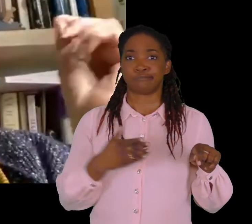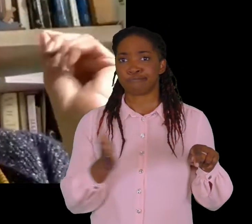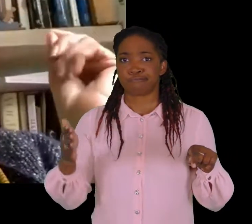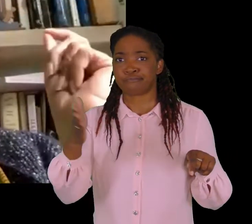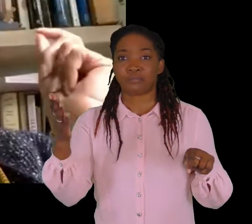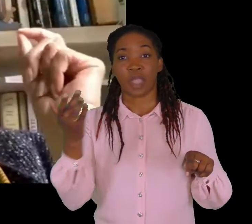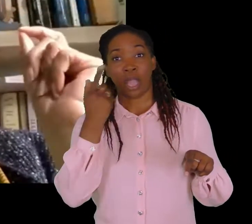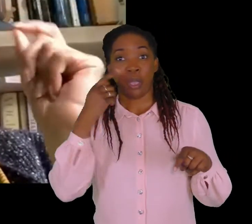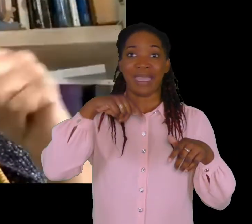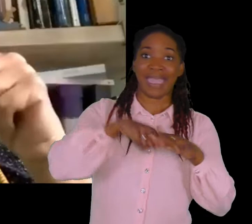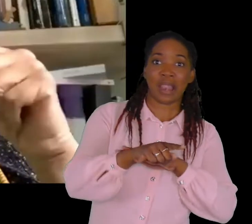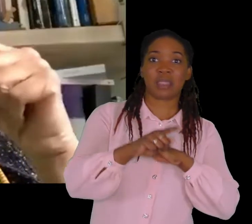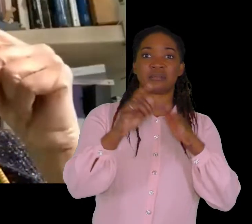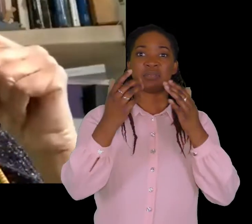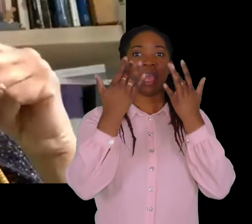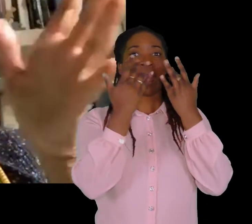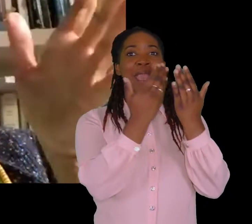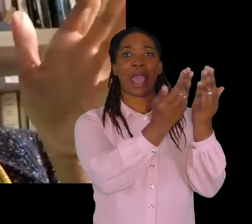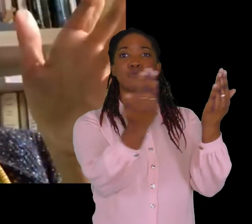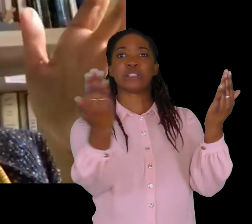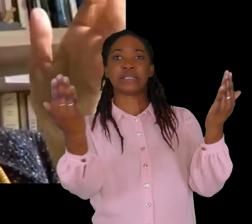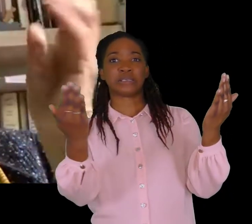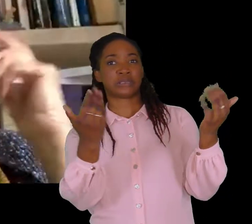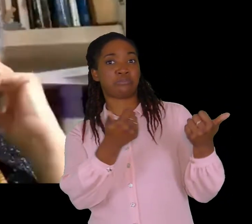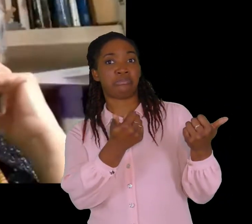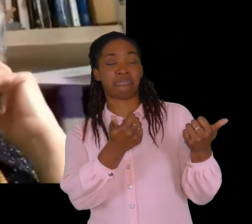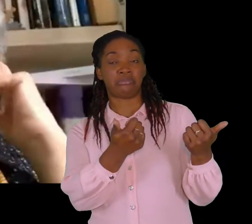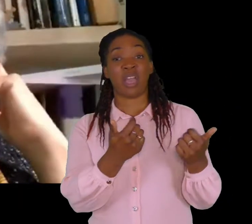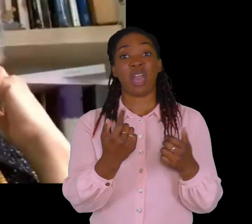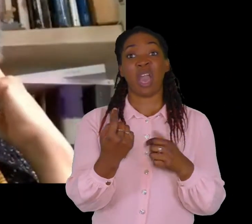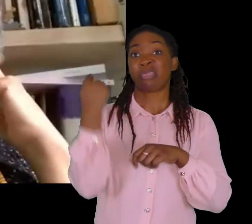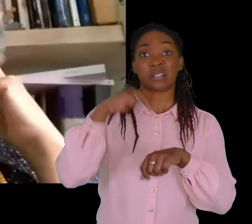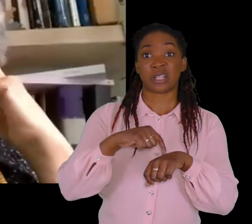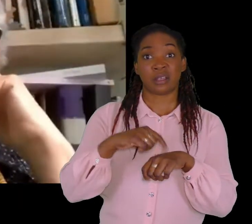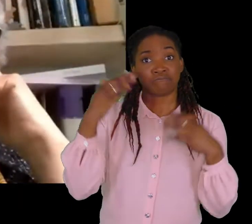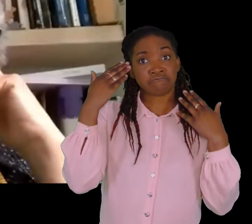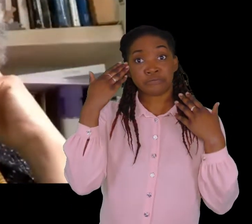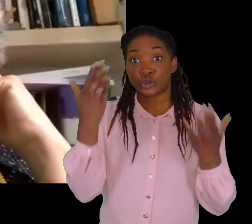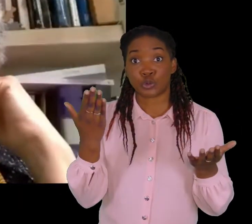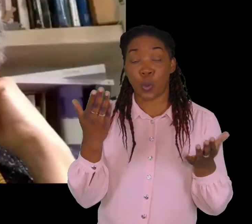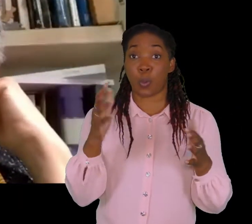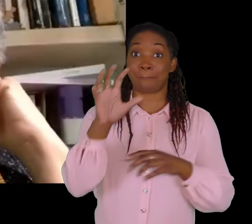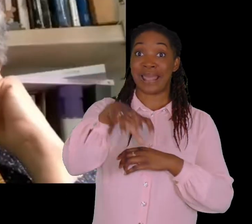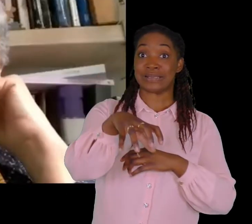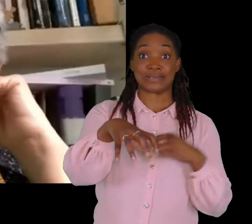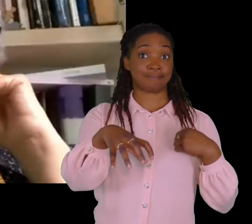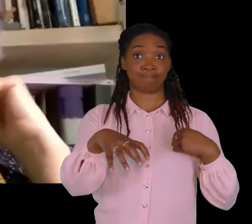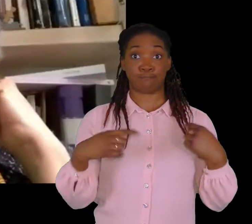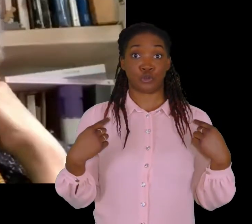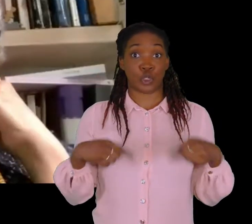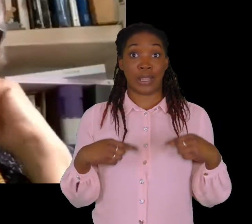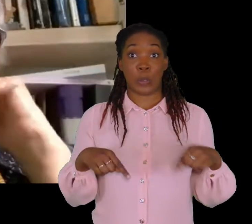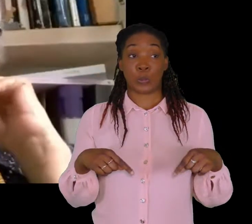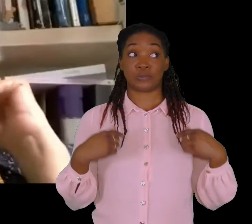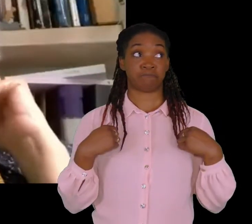Street and going into all the galleries, and these, I didn't have the sense to know that these were places that I wasn't